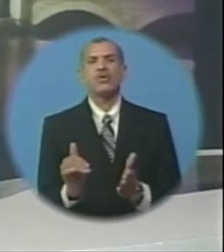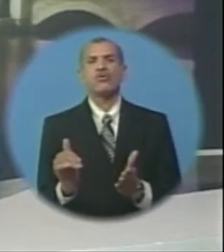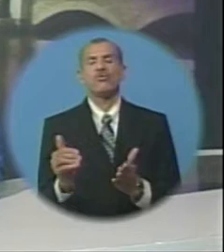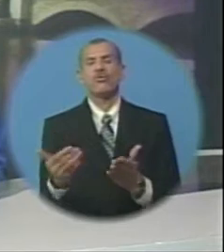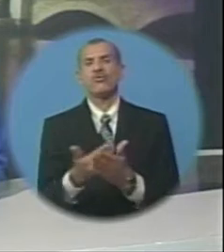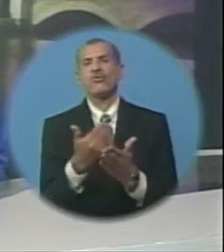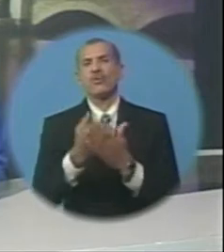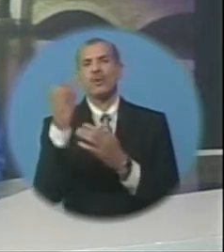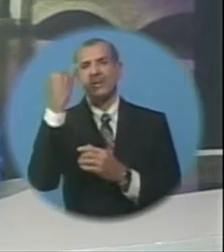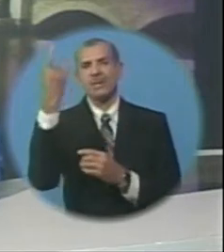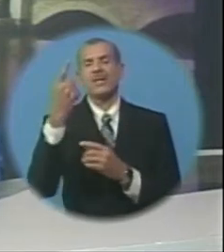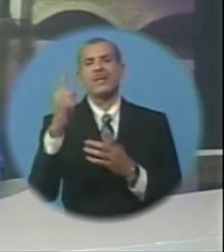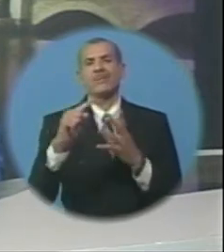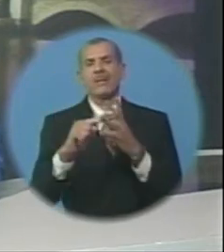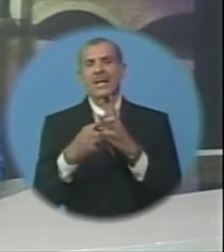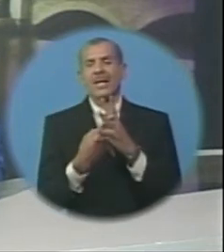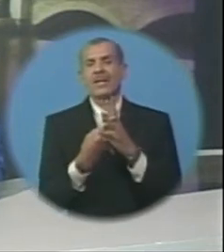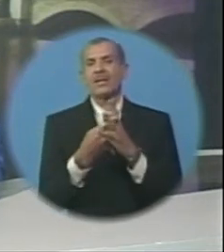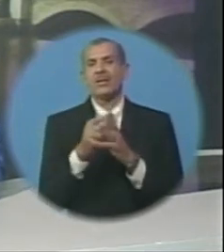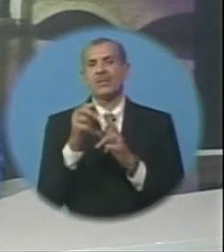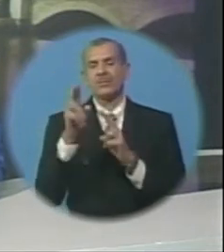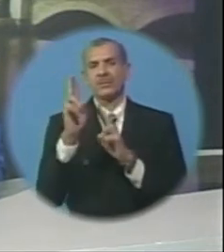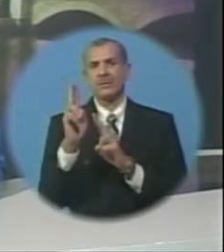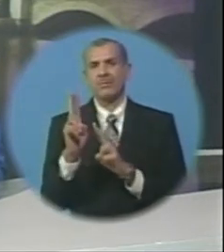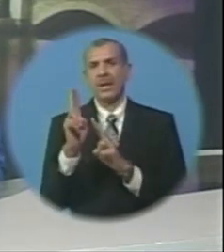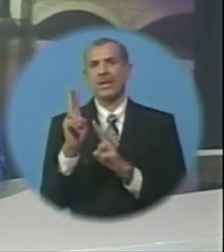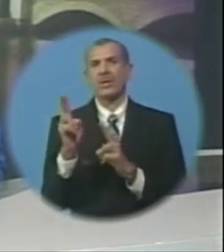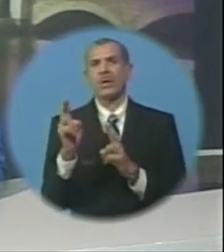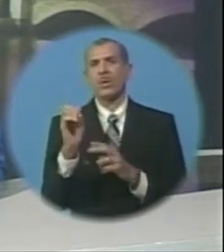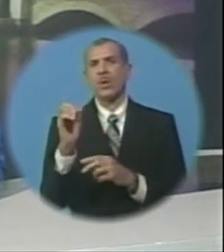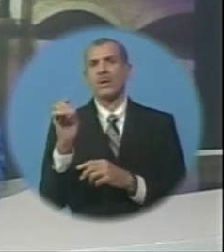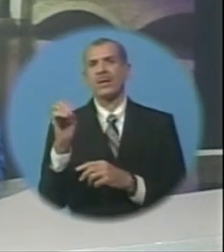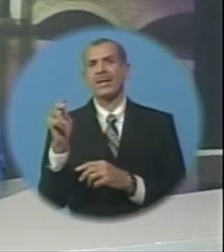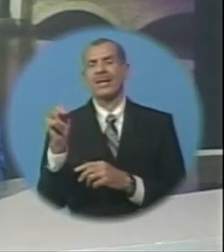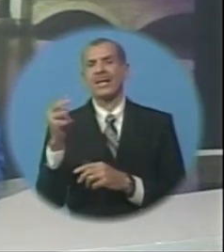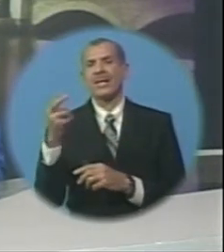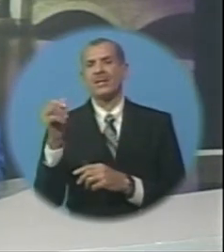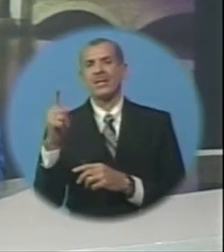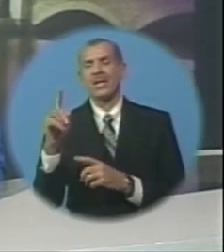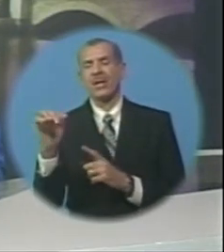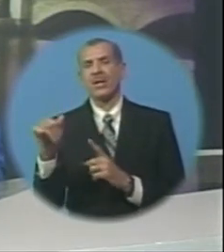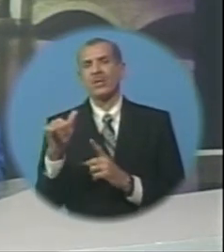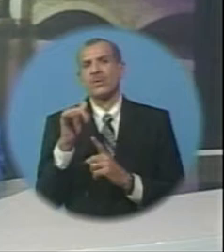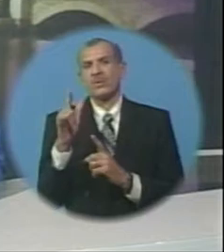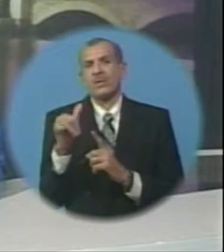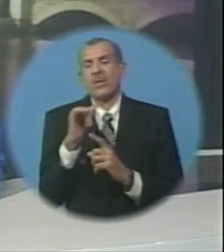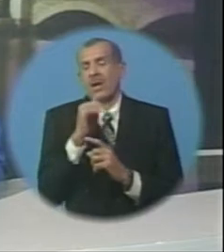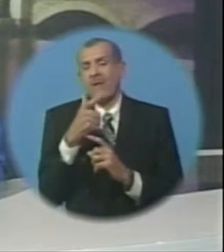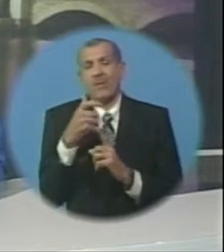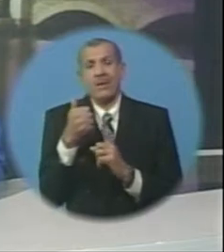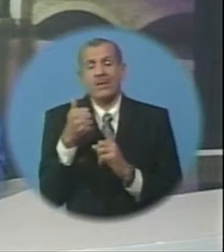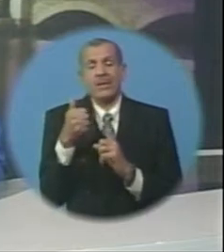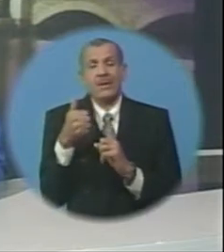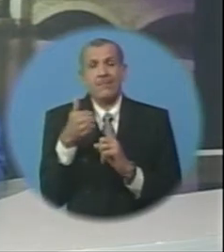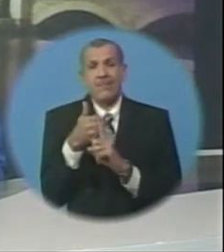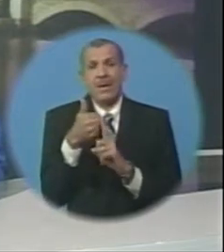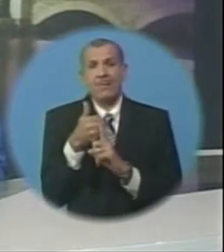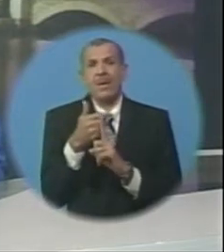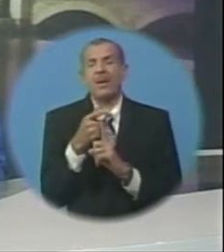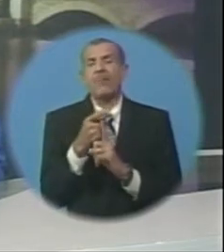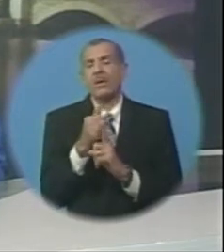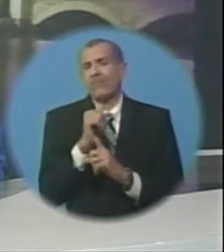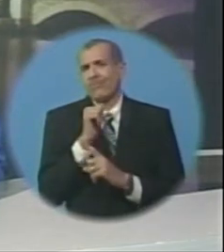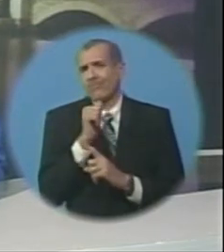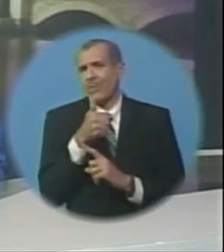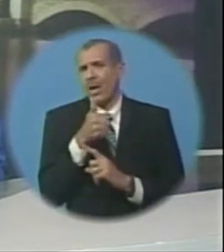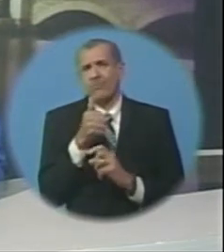initiative has been launched to recognize ordinary heroes who, despite making a positive impact on their community, are unlikely to ever be